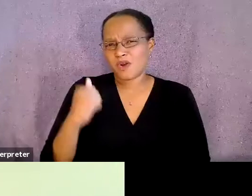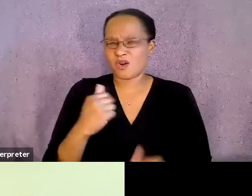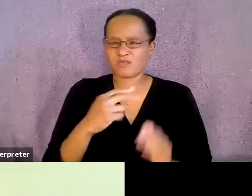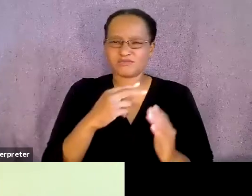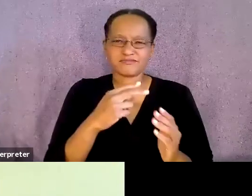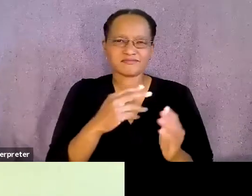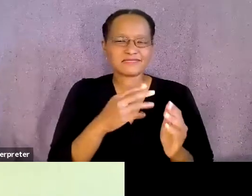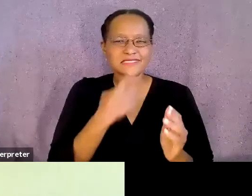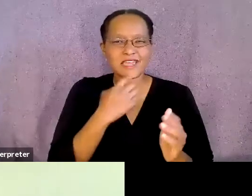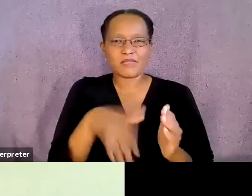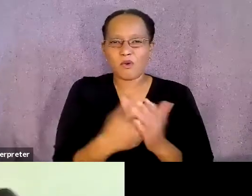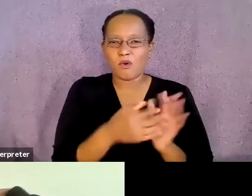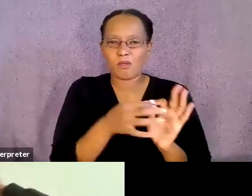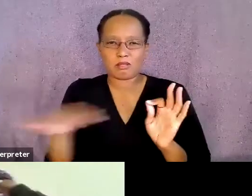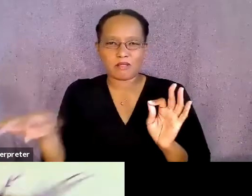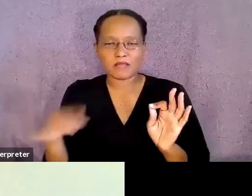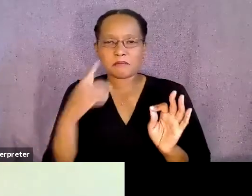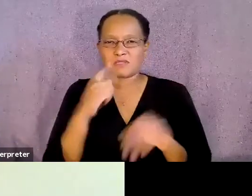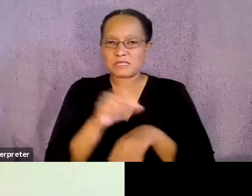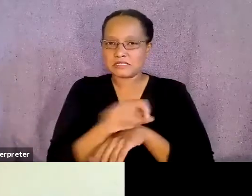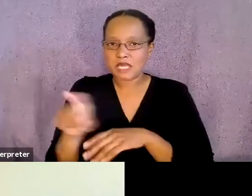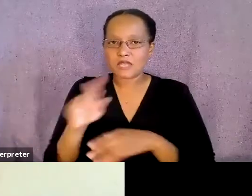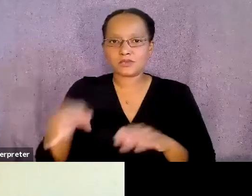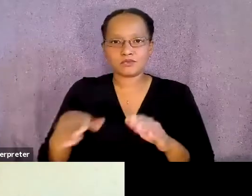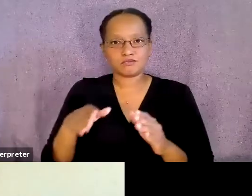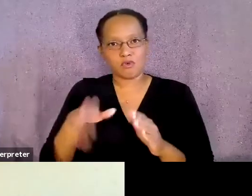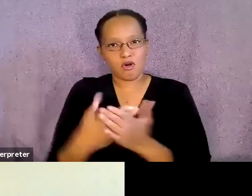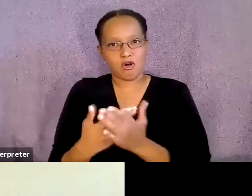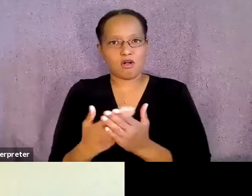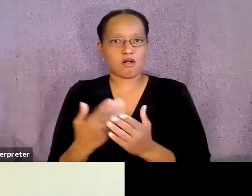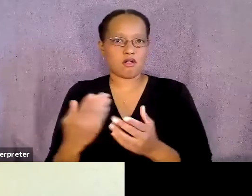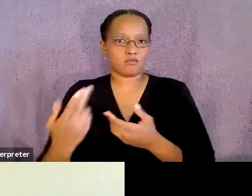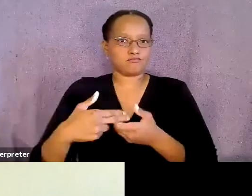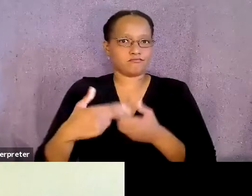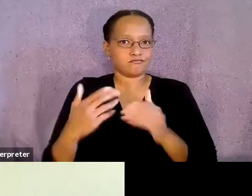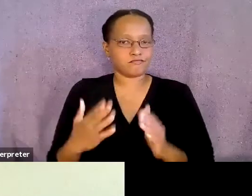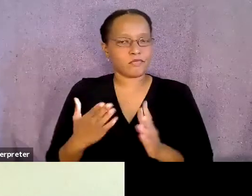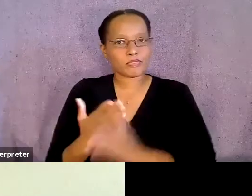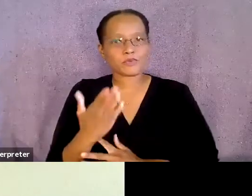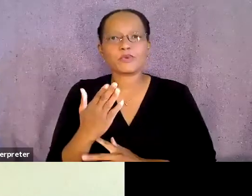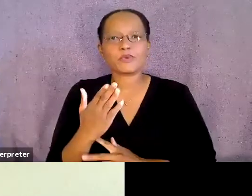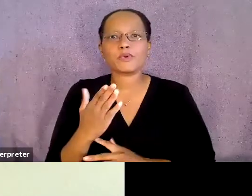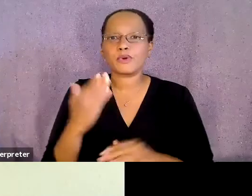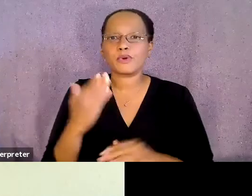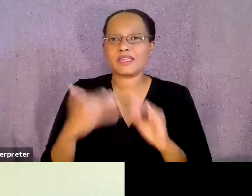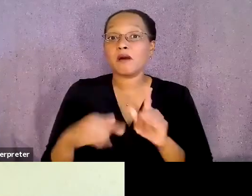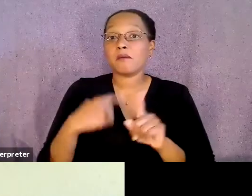that we sent to you just in the past hour, and then it's also just being